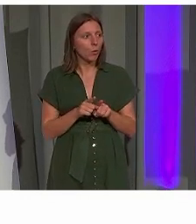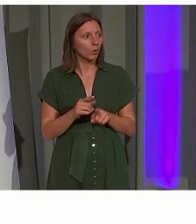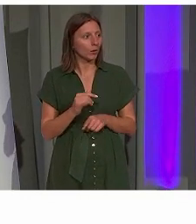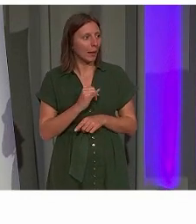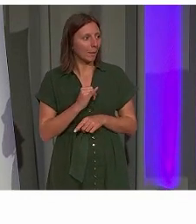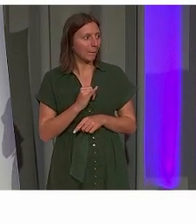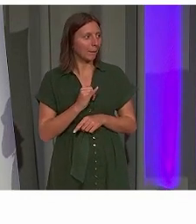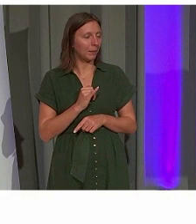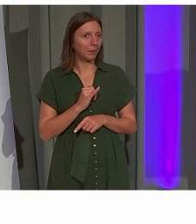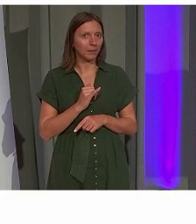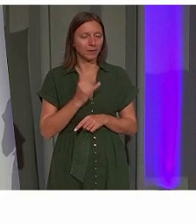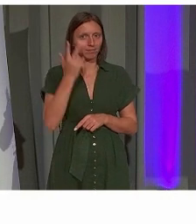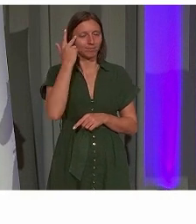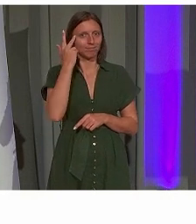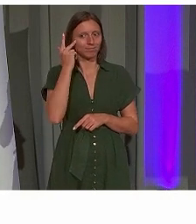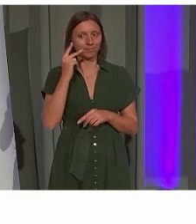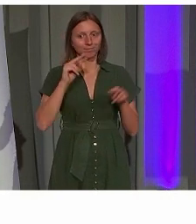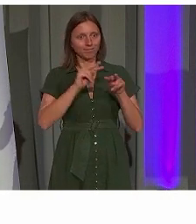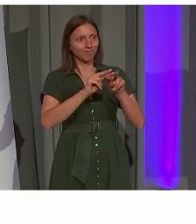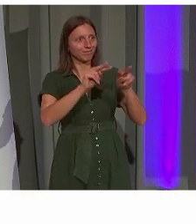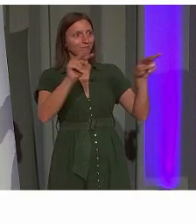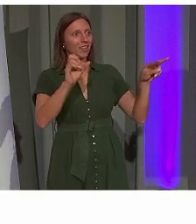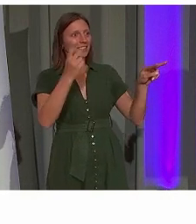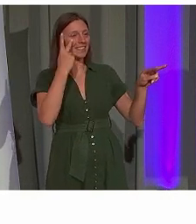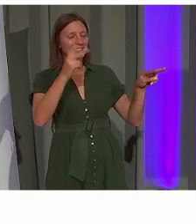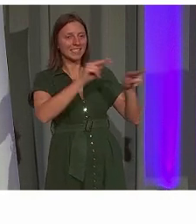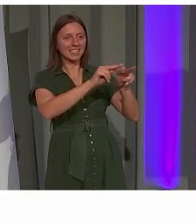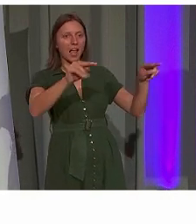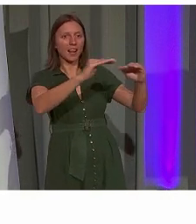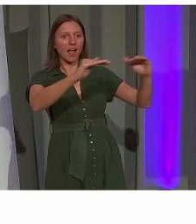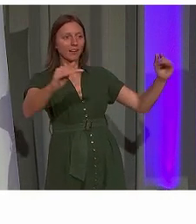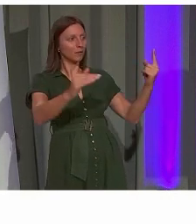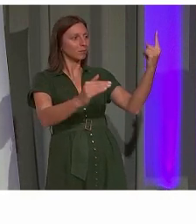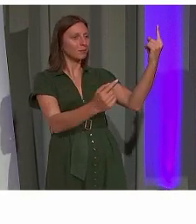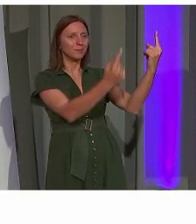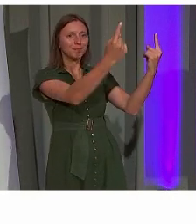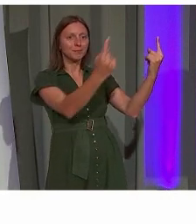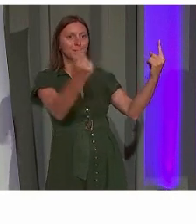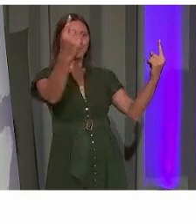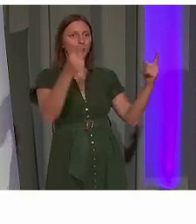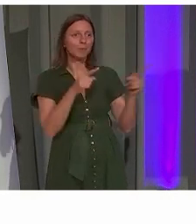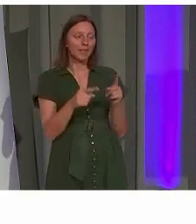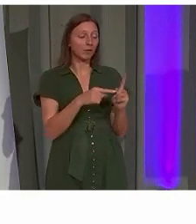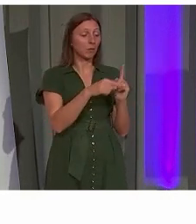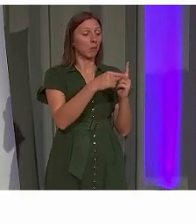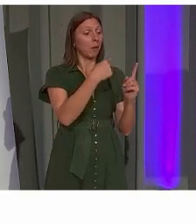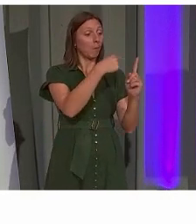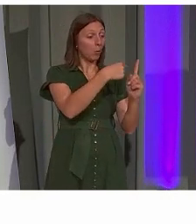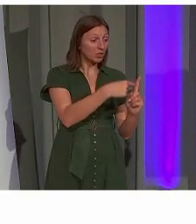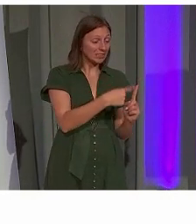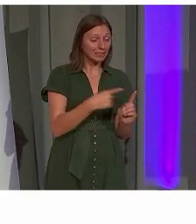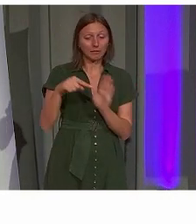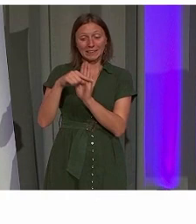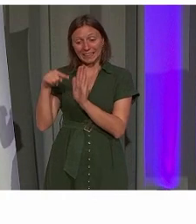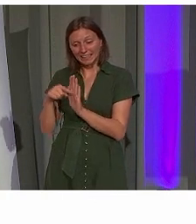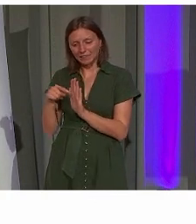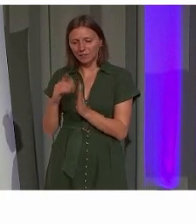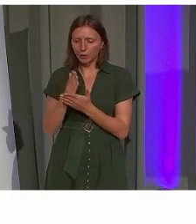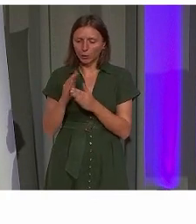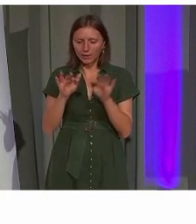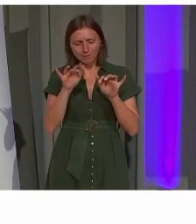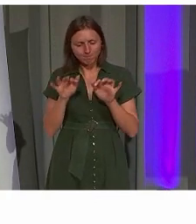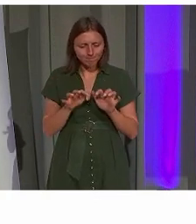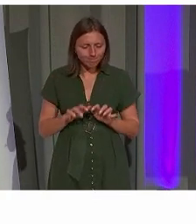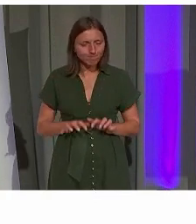a boring square. This creates actually the positive aspect that